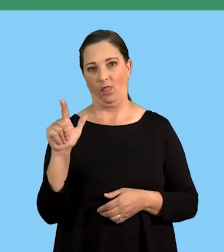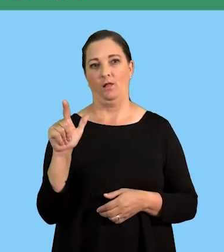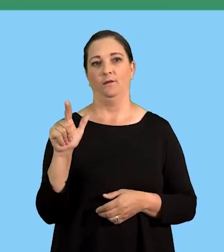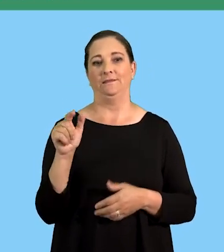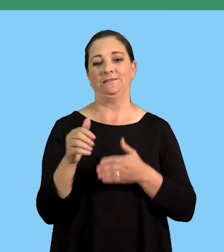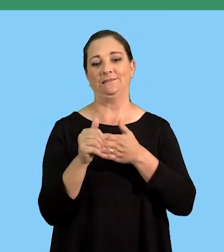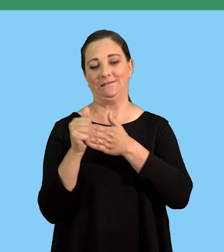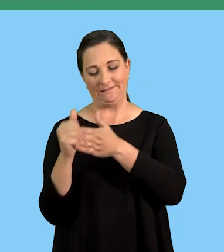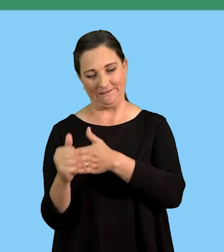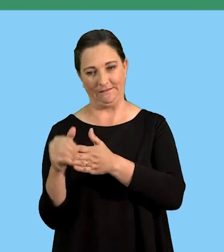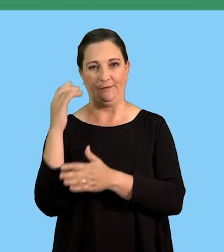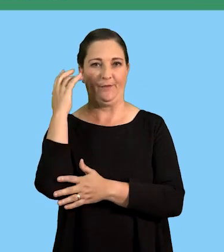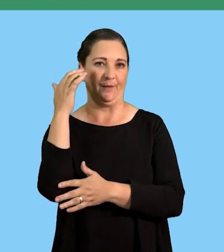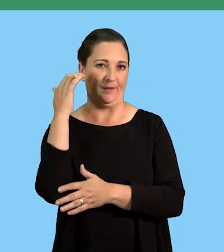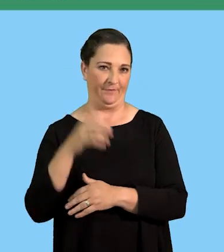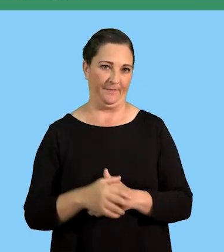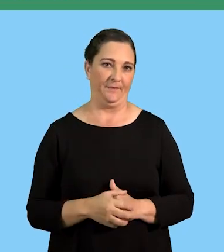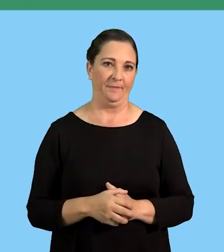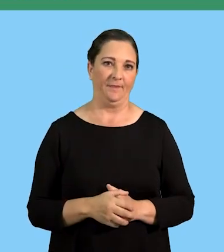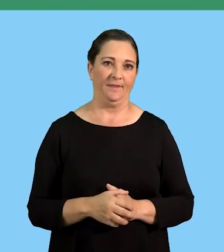leadership theory.